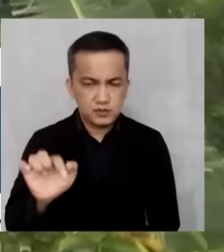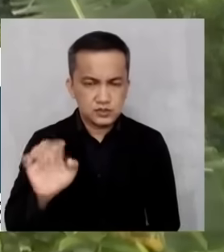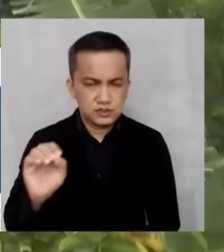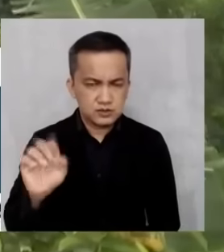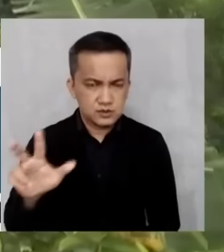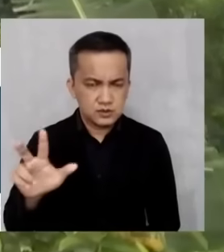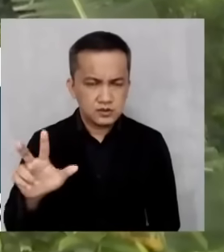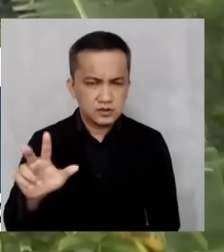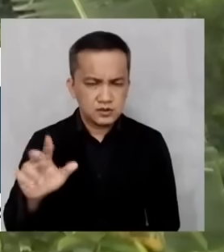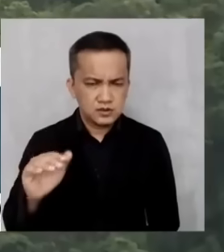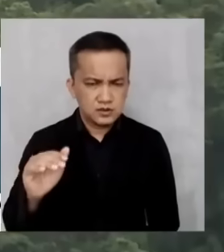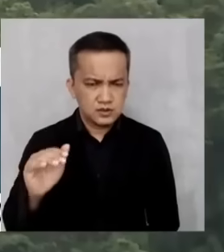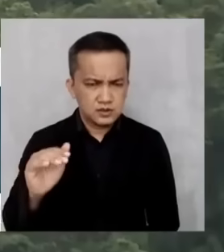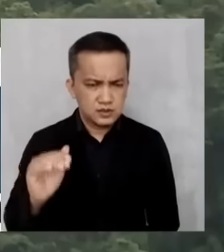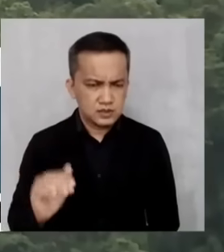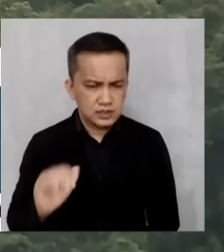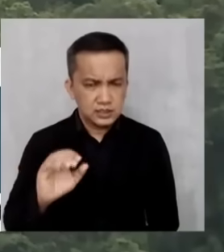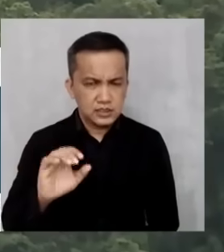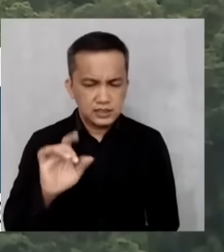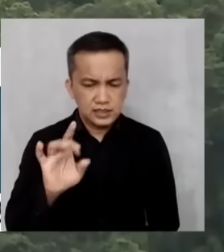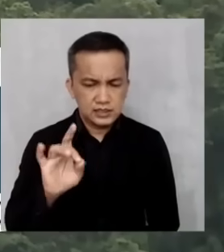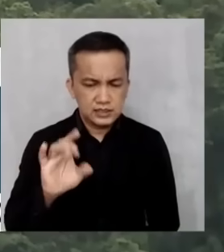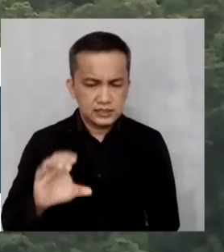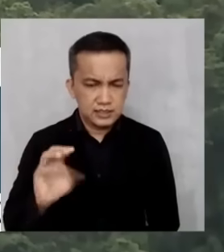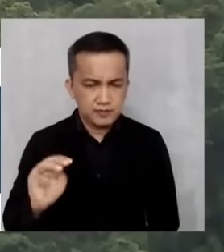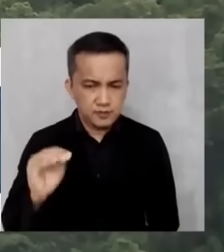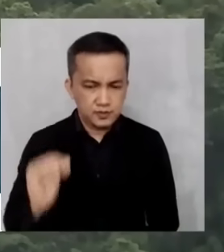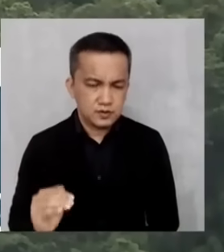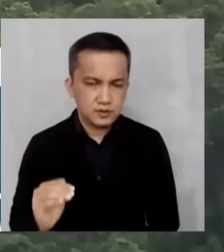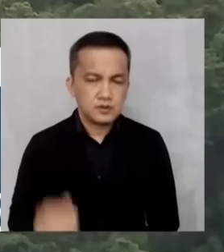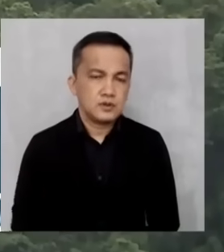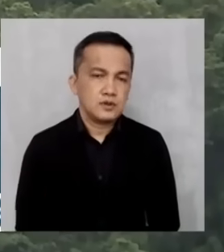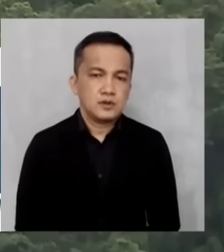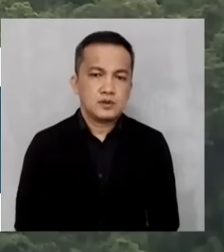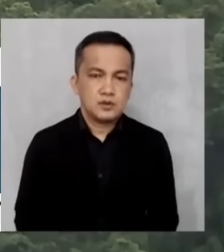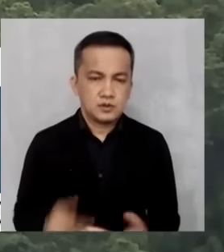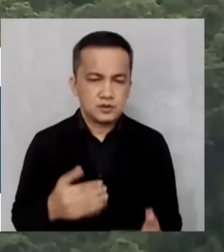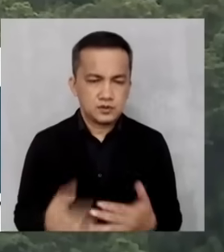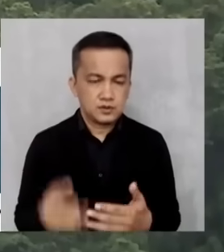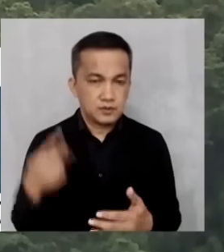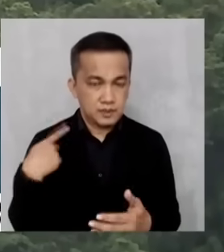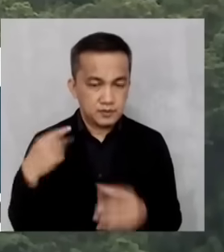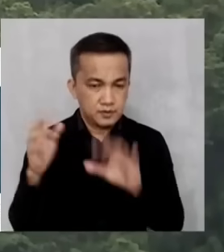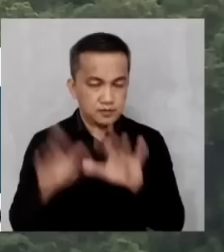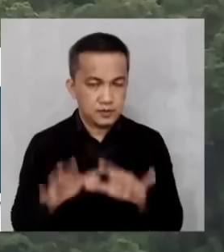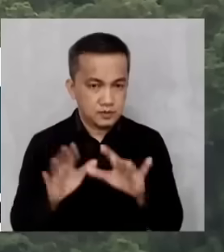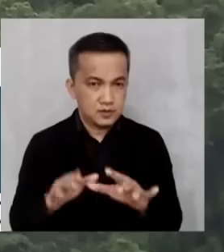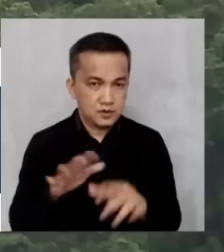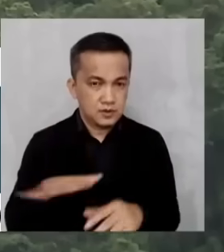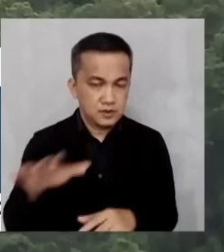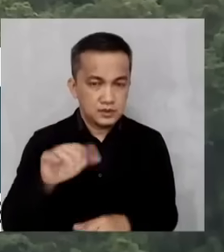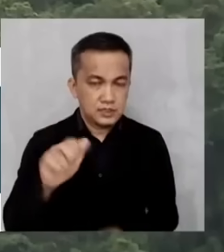Bumaba siya ng 18 centimeter. Although, may mga pagulan within the watershed ng Angat